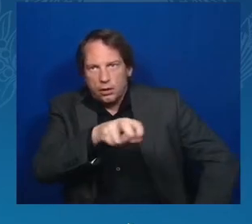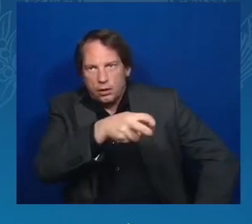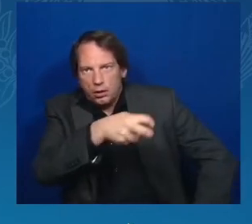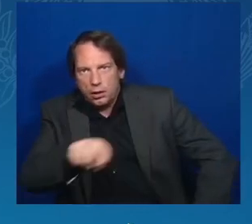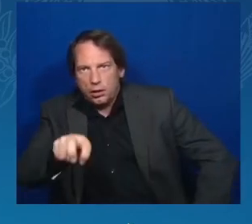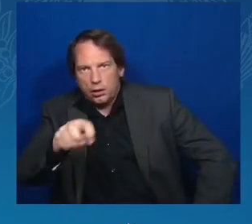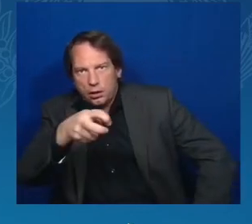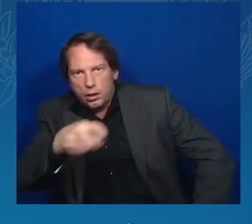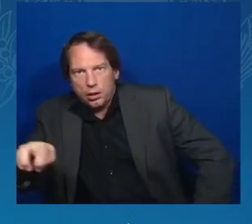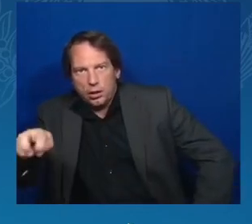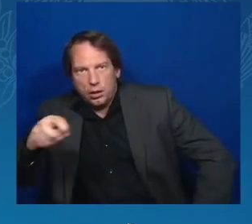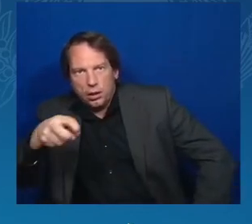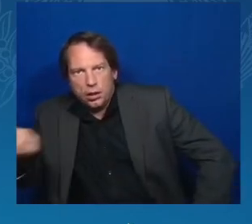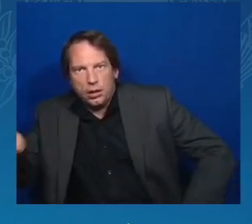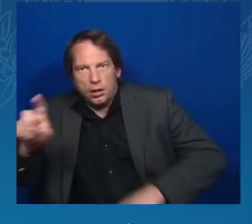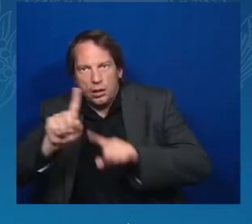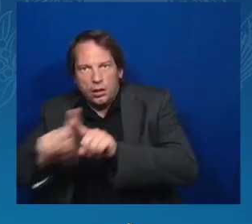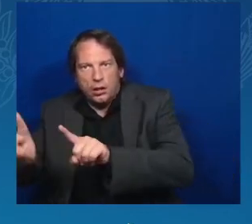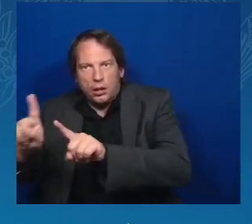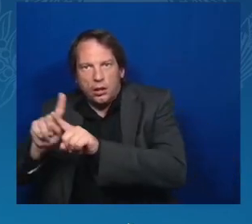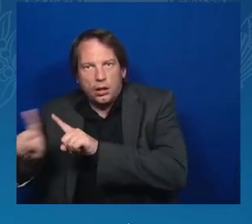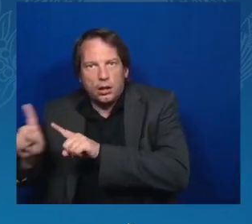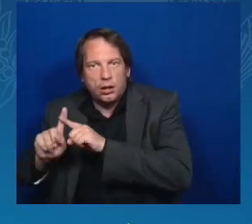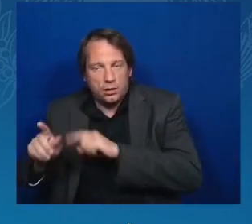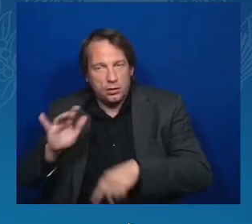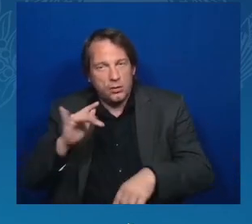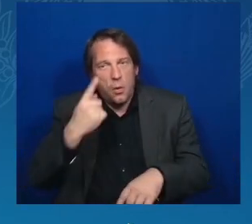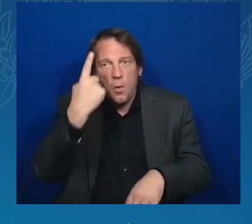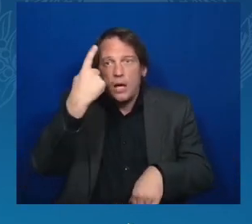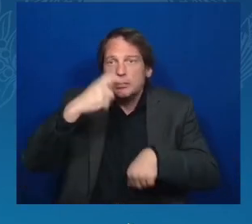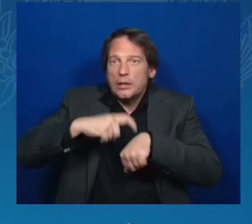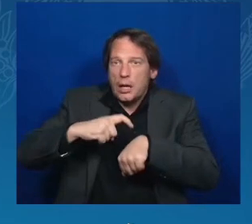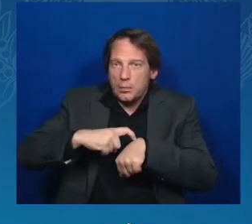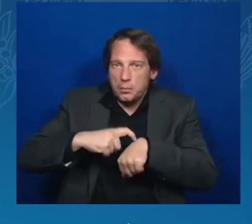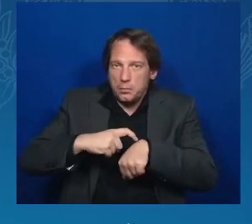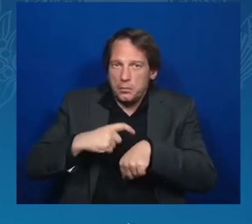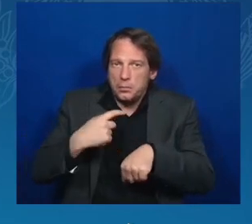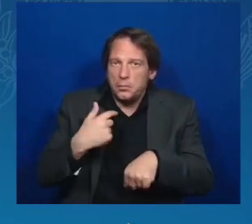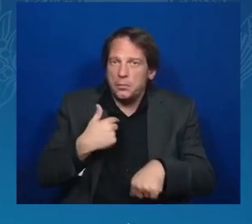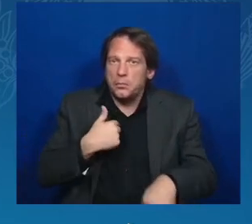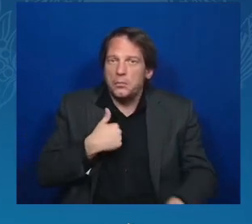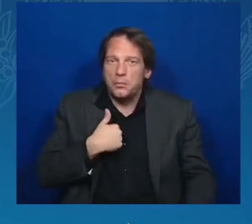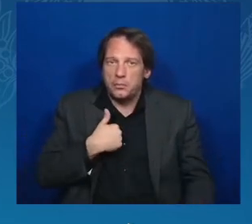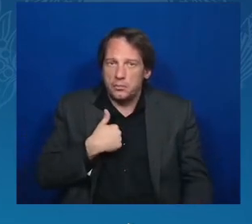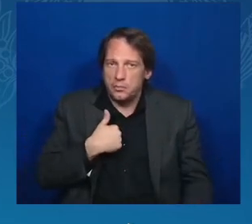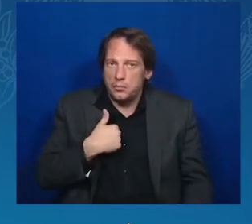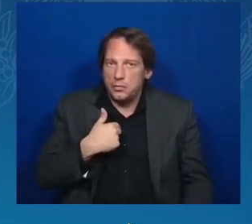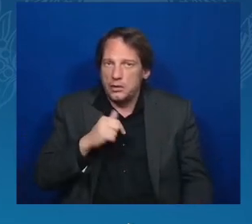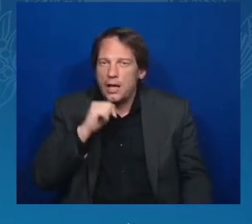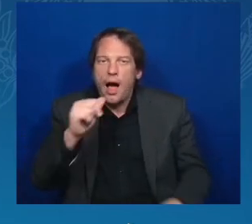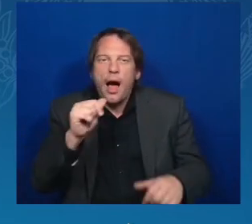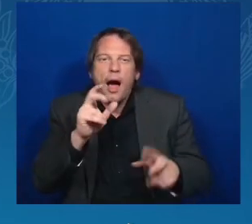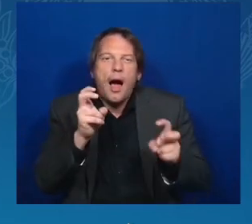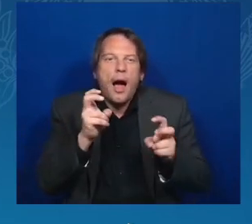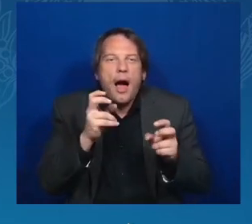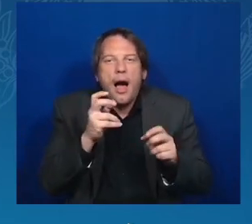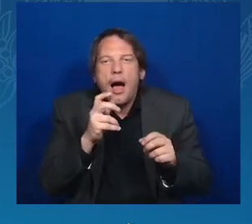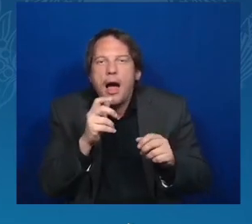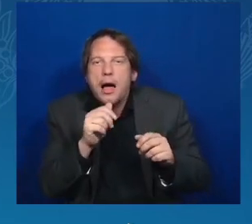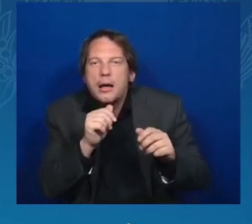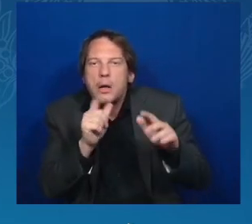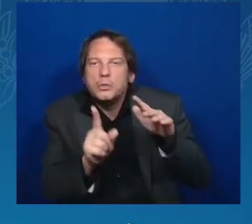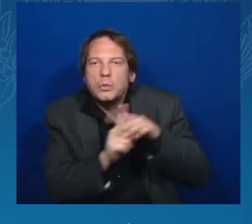where, I wasn't being sneaky or anything, but it wasn't going to show up on my credit report. You know what? It's a time to go to buy the house. It's going to take at least 6